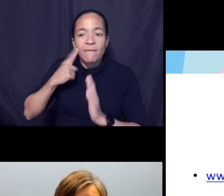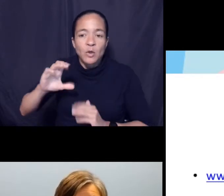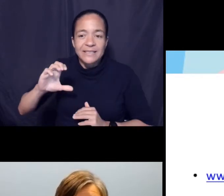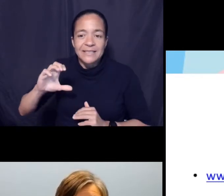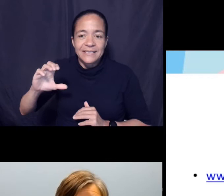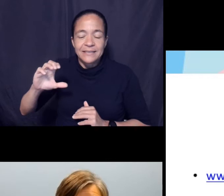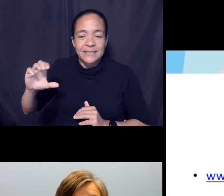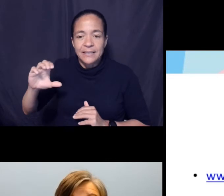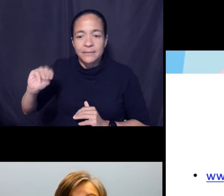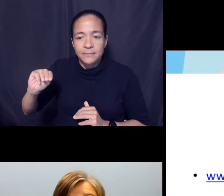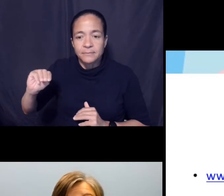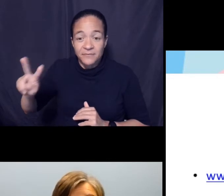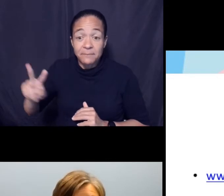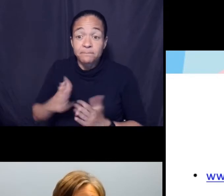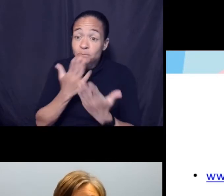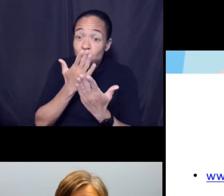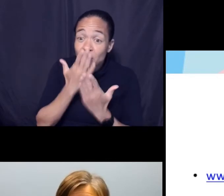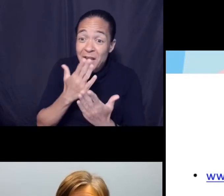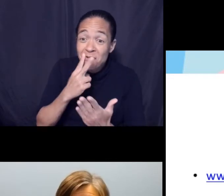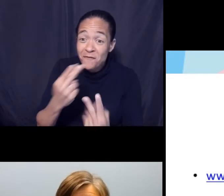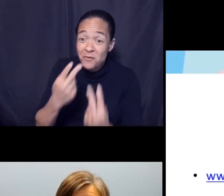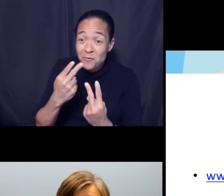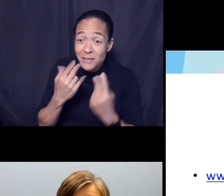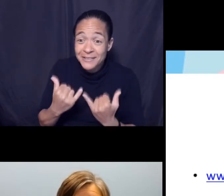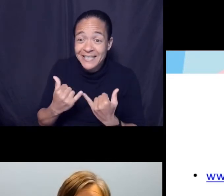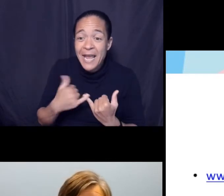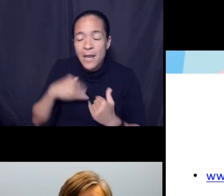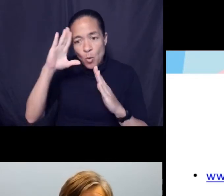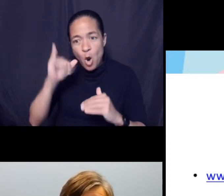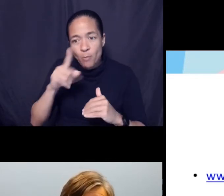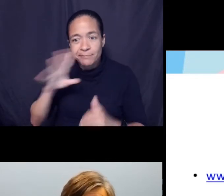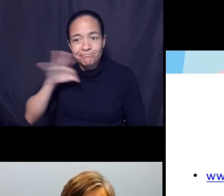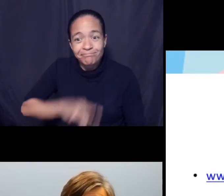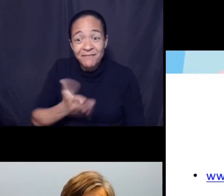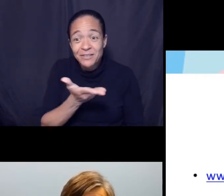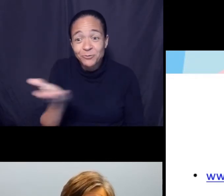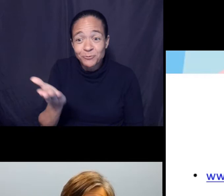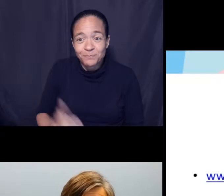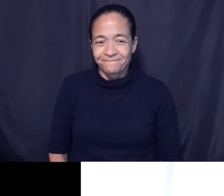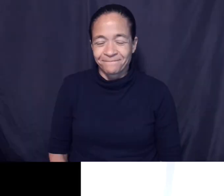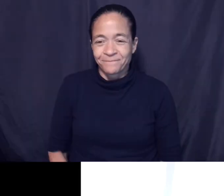to congenital CMV. Thanks for being with us today, and we hope you found this informational.